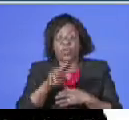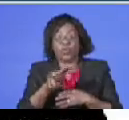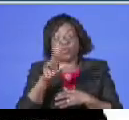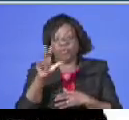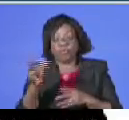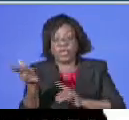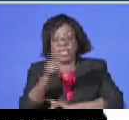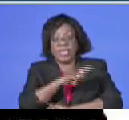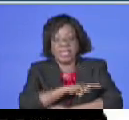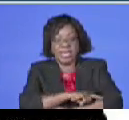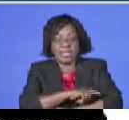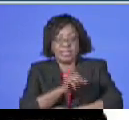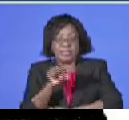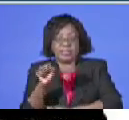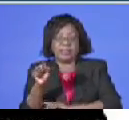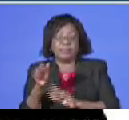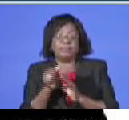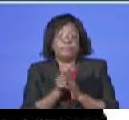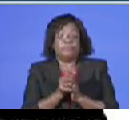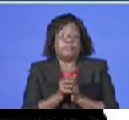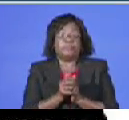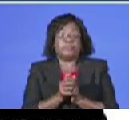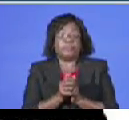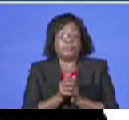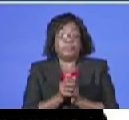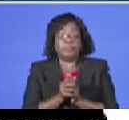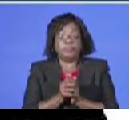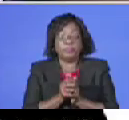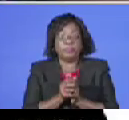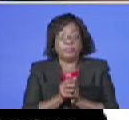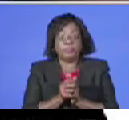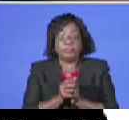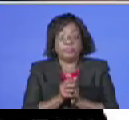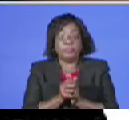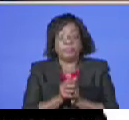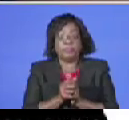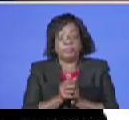Sunday, we promise you that the skies will open up once again and there will be some clearing. All right, thanks a lot, Basil.